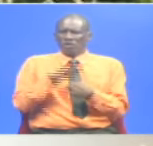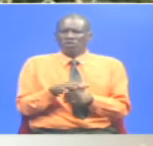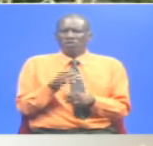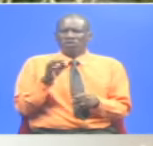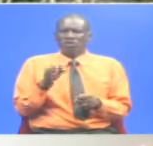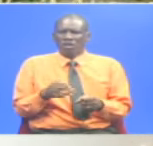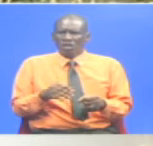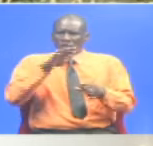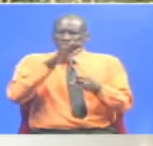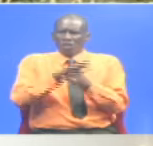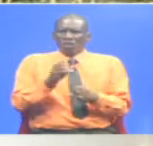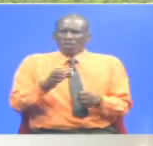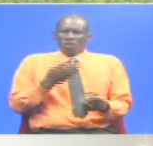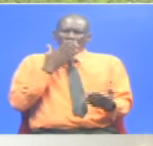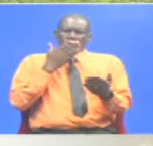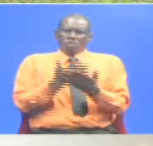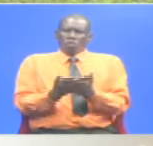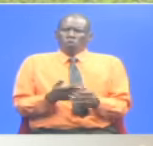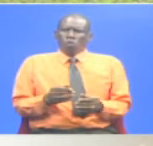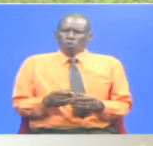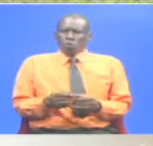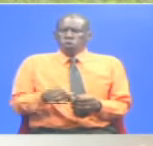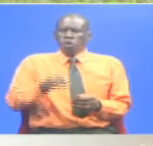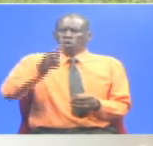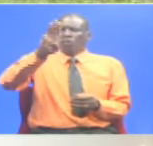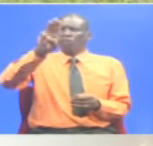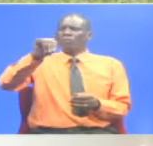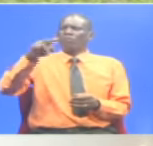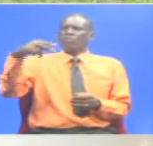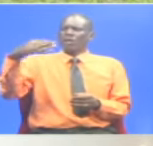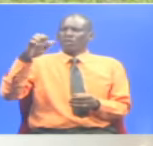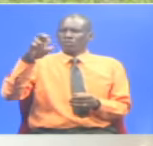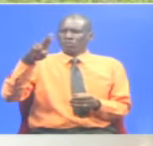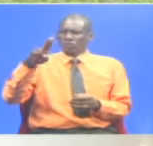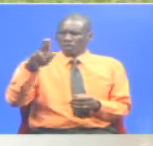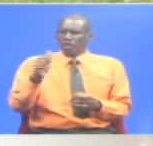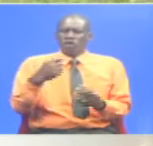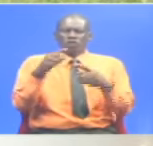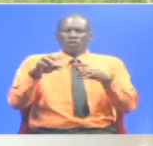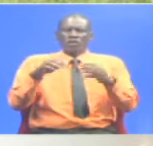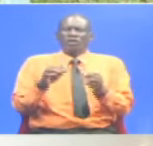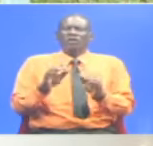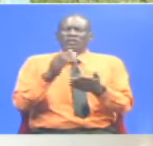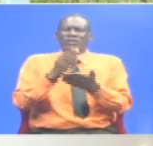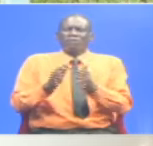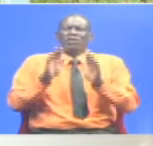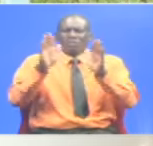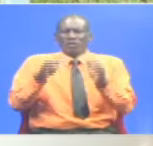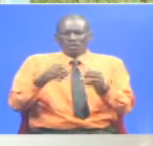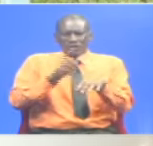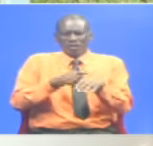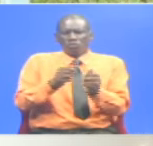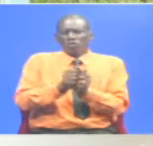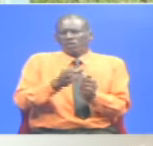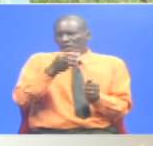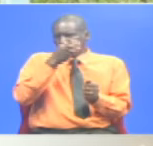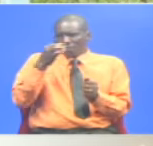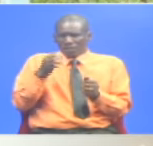a lot of thanks. Muthaura has shared insights on several key moments of the Kibaki administration, including